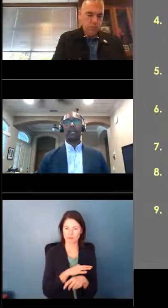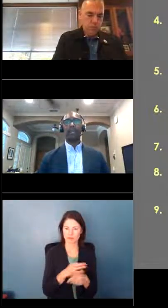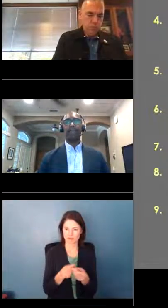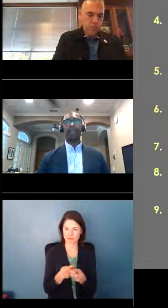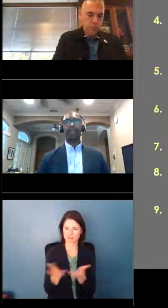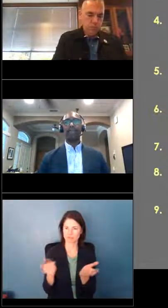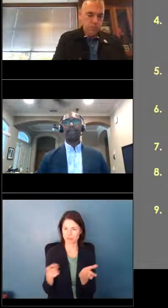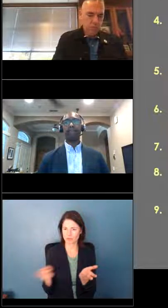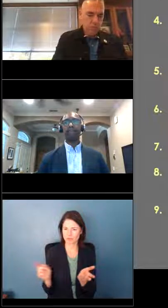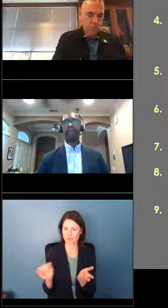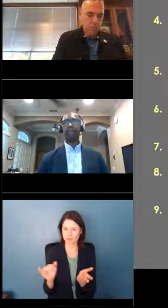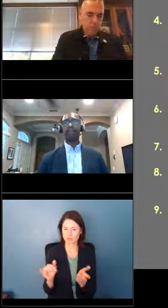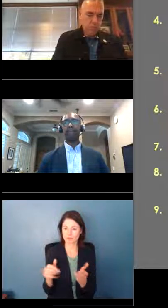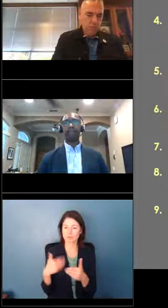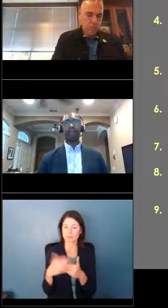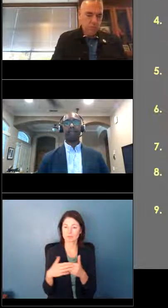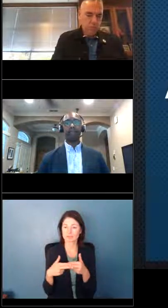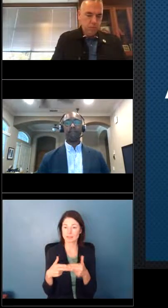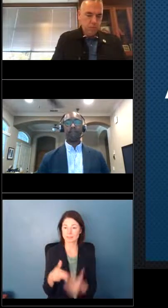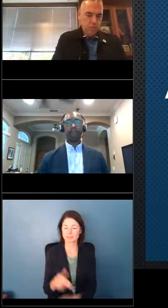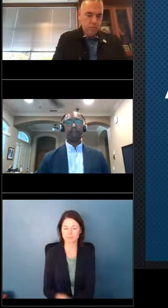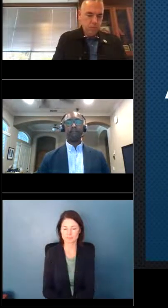Next slide.